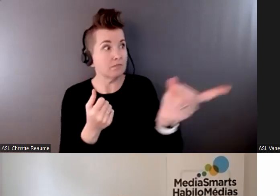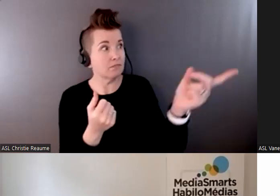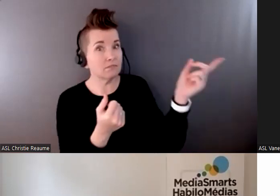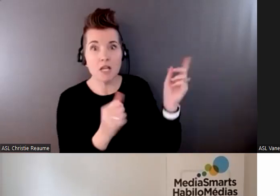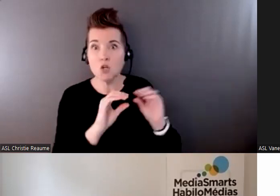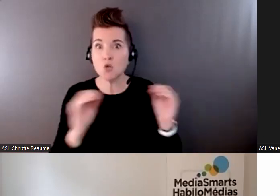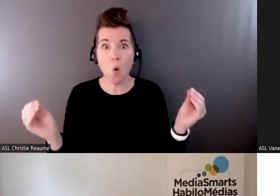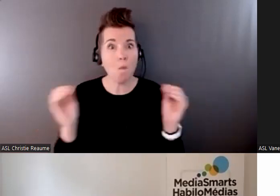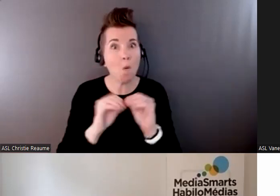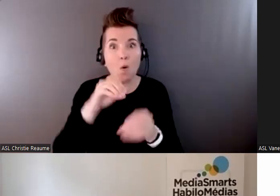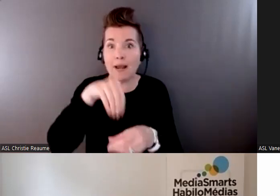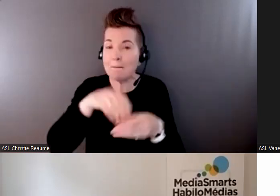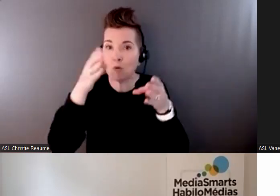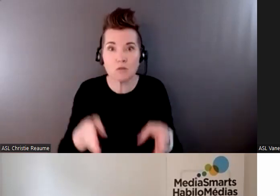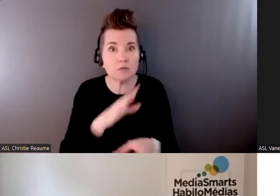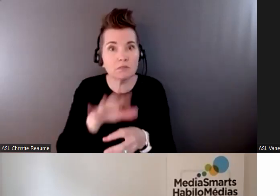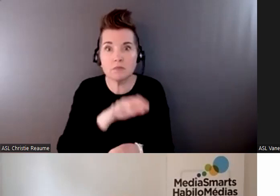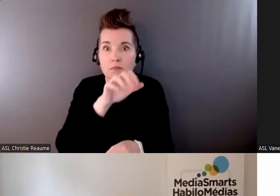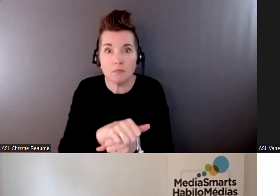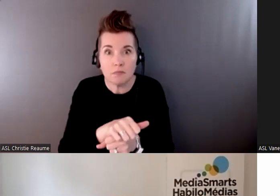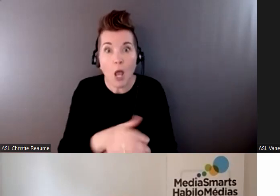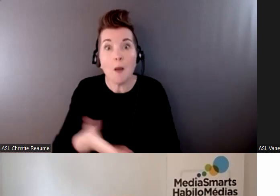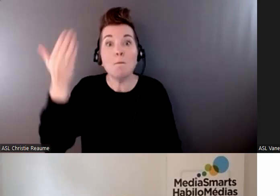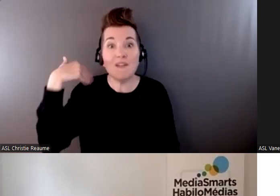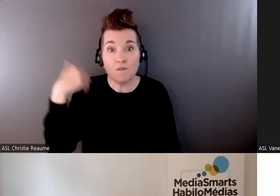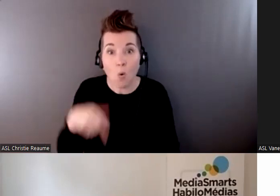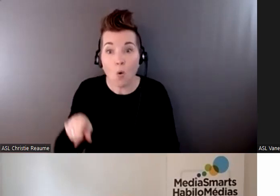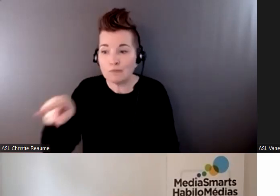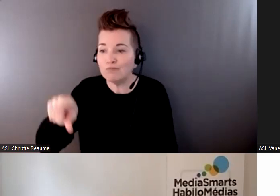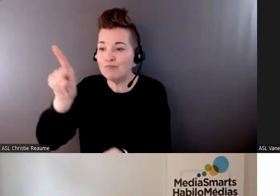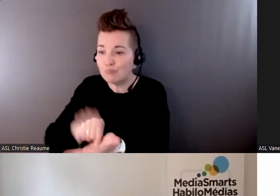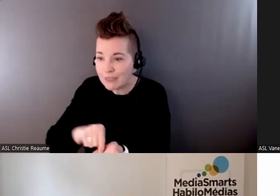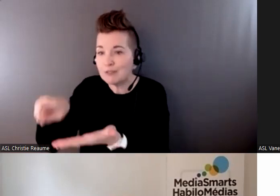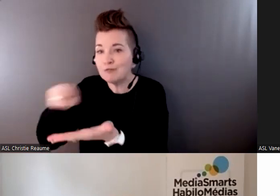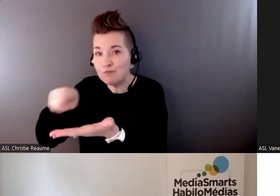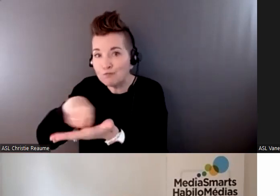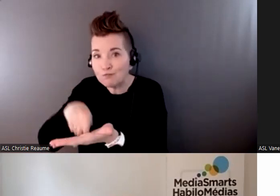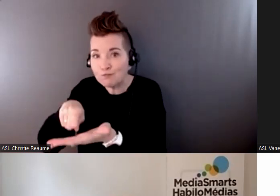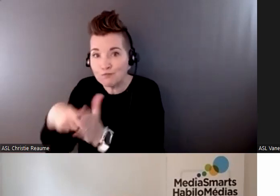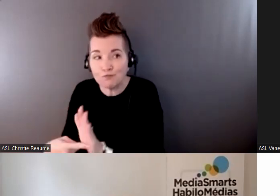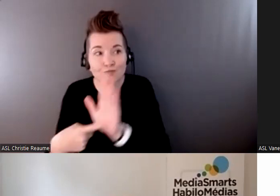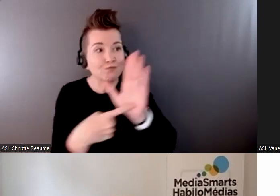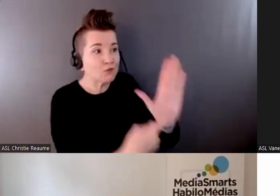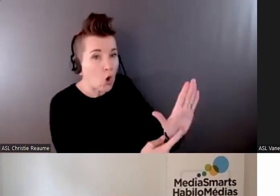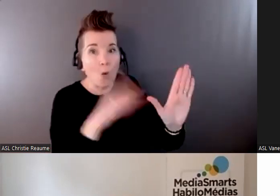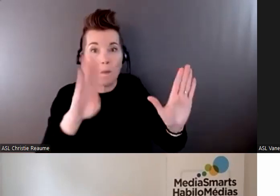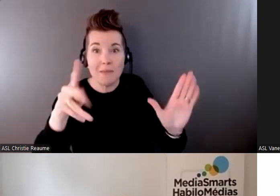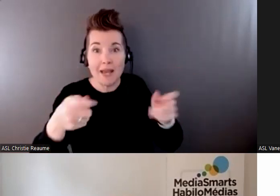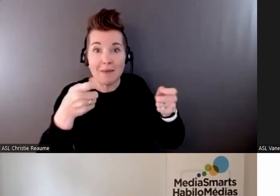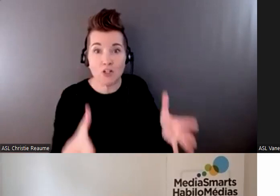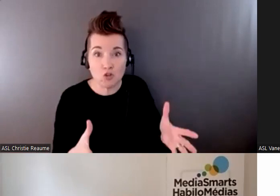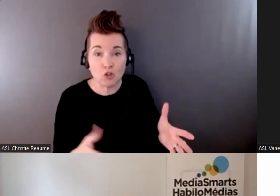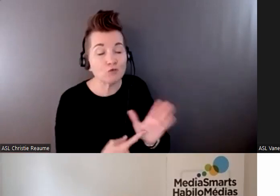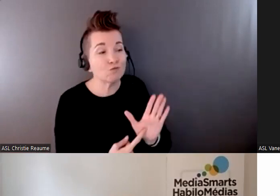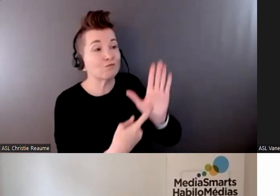in-person appointments so before when you would you know go to see your bank manager and you would bring your paperwork now you've got